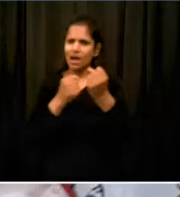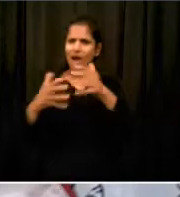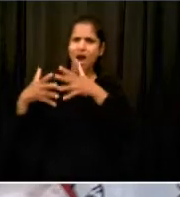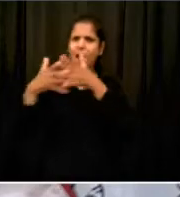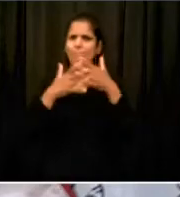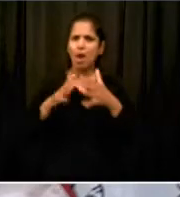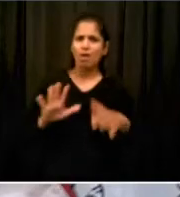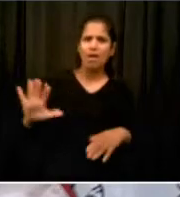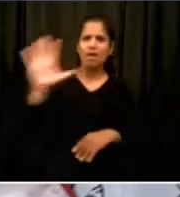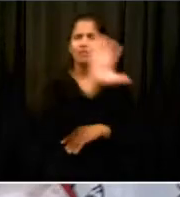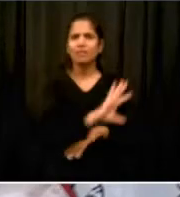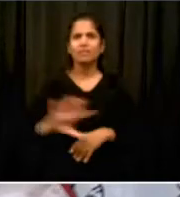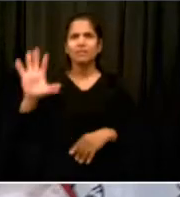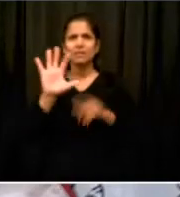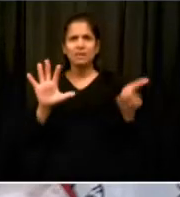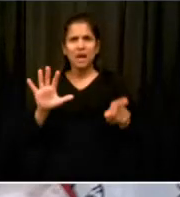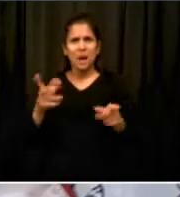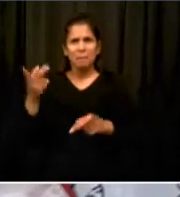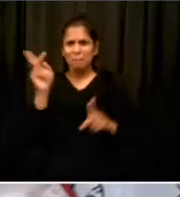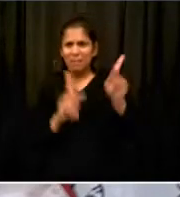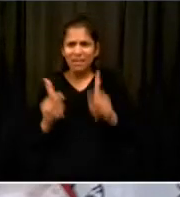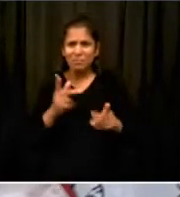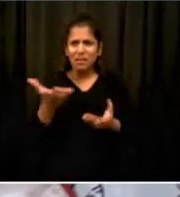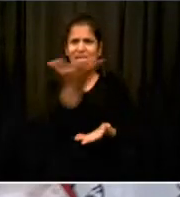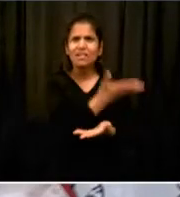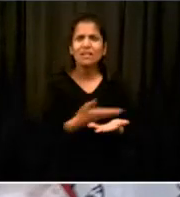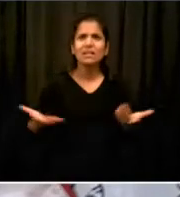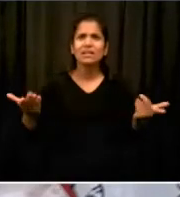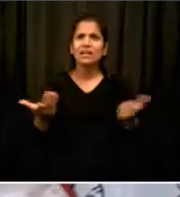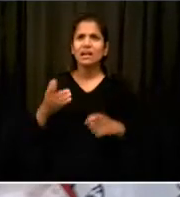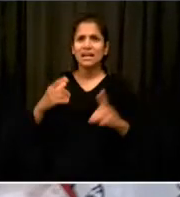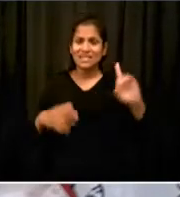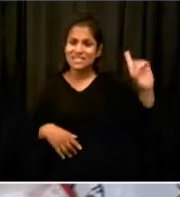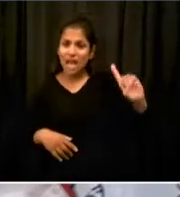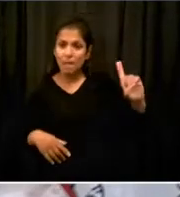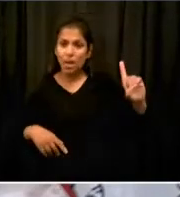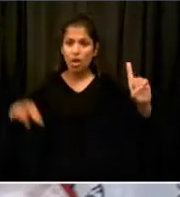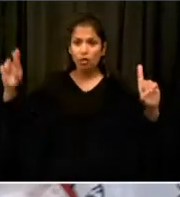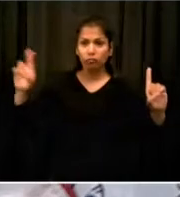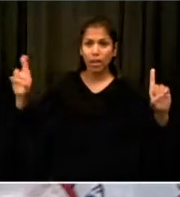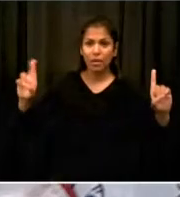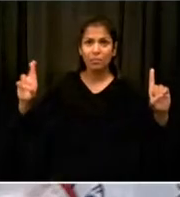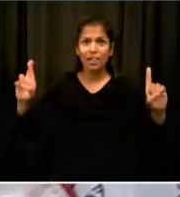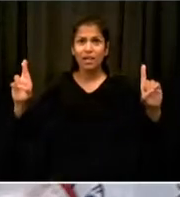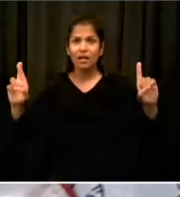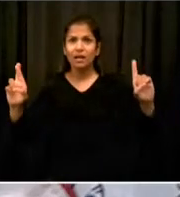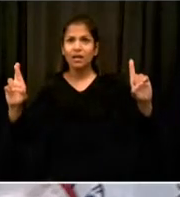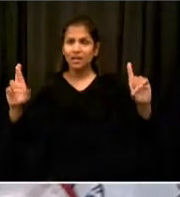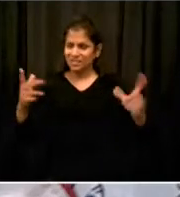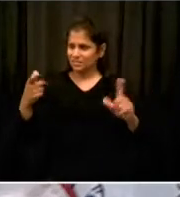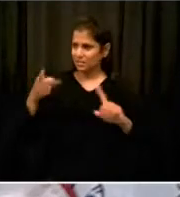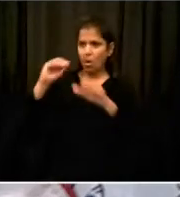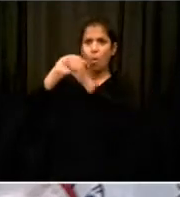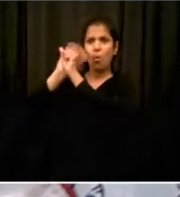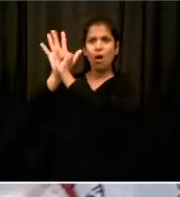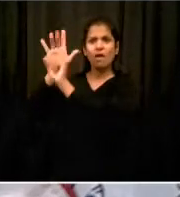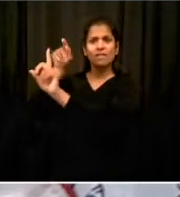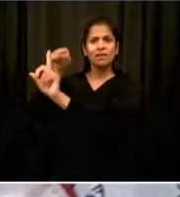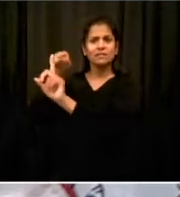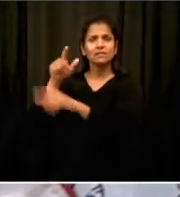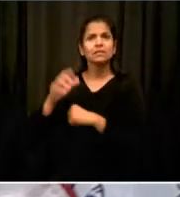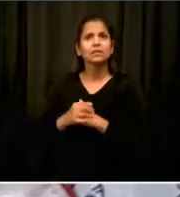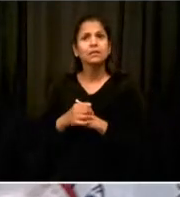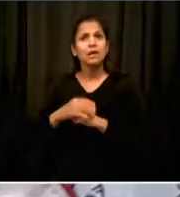government involved in a systematic attack on democracy. What we've been seeing in Portland, Oregon, and